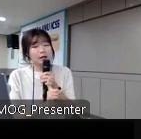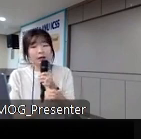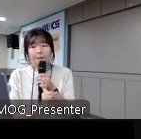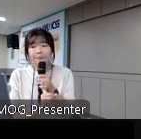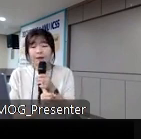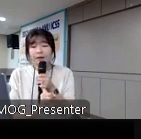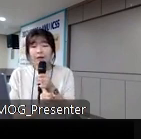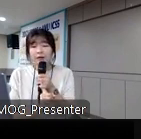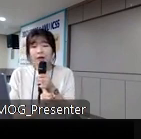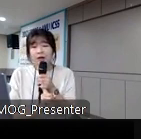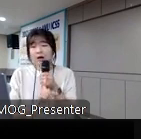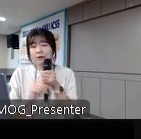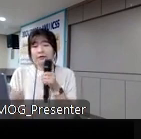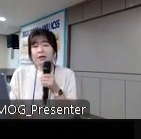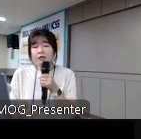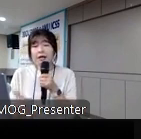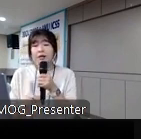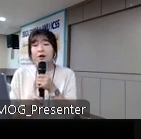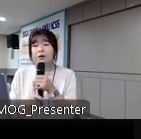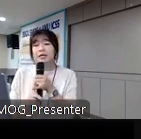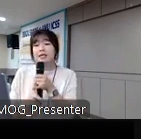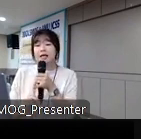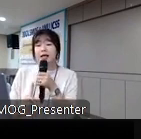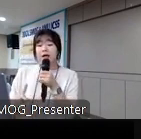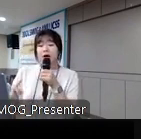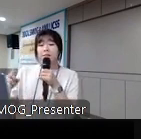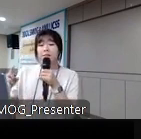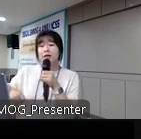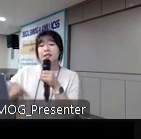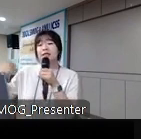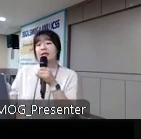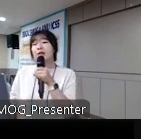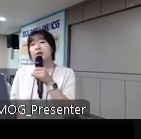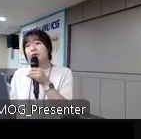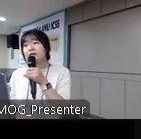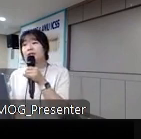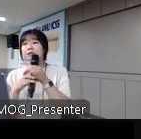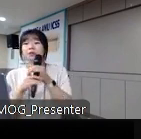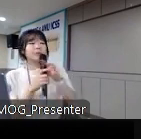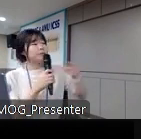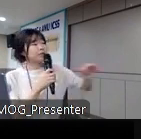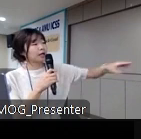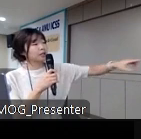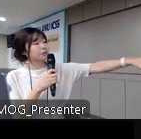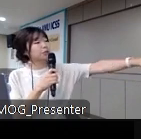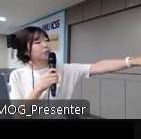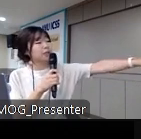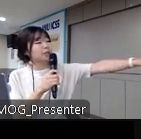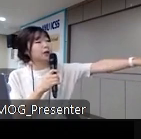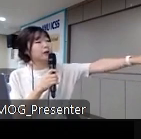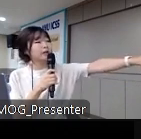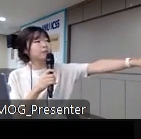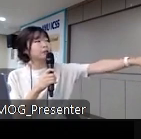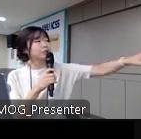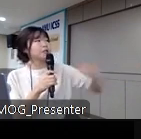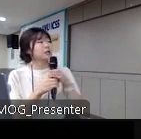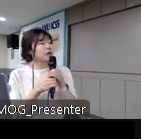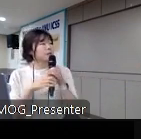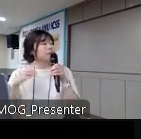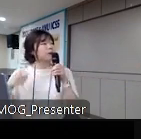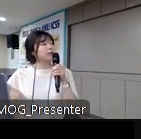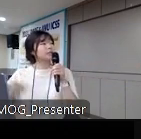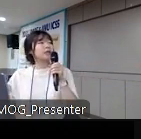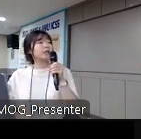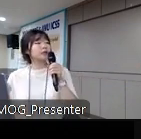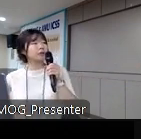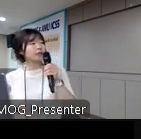empirical observation I know is that upon seeing a locus, so maybe not so much with the other expressions, but